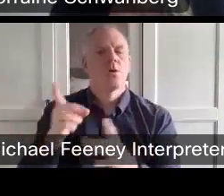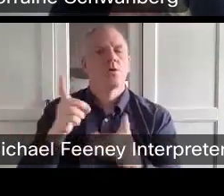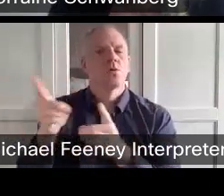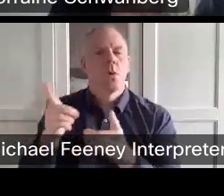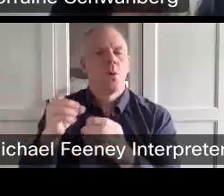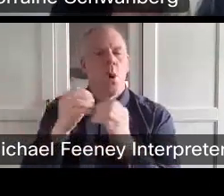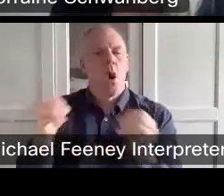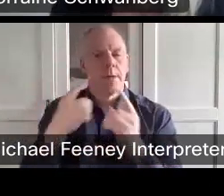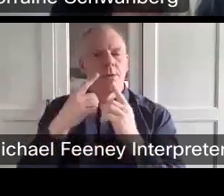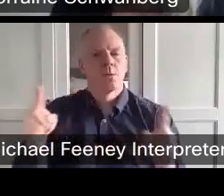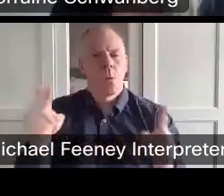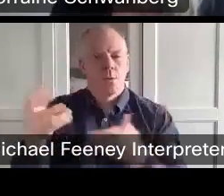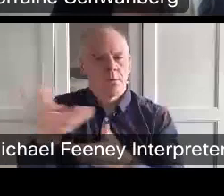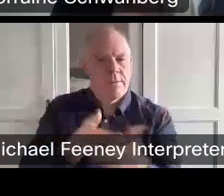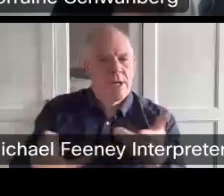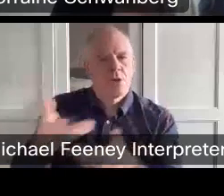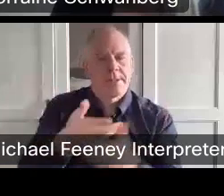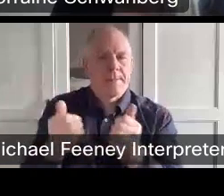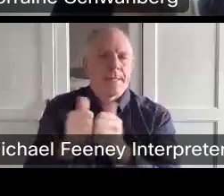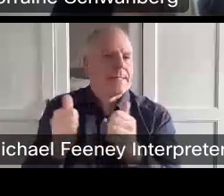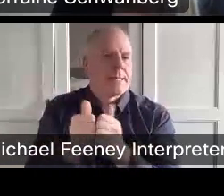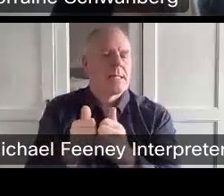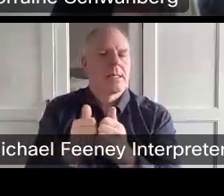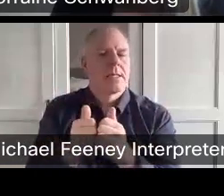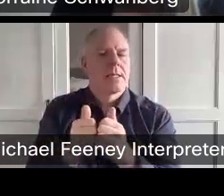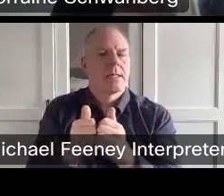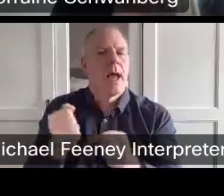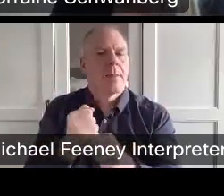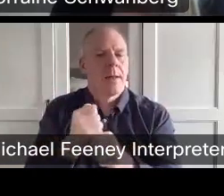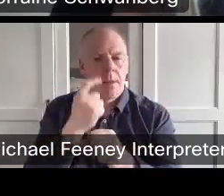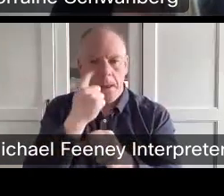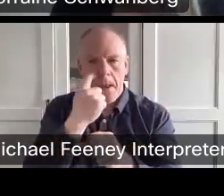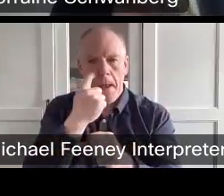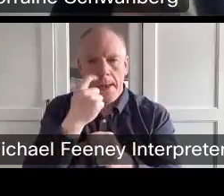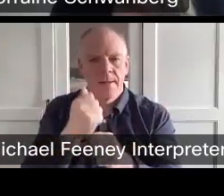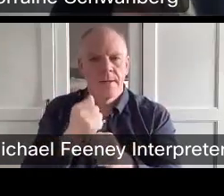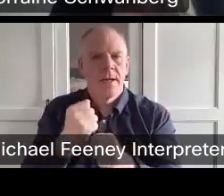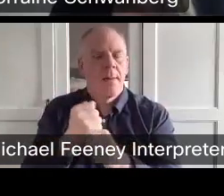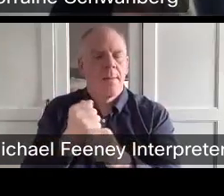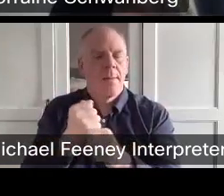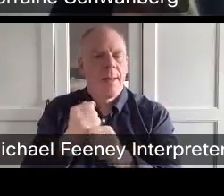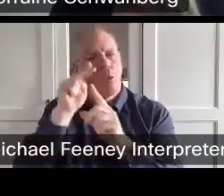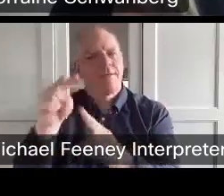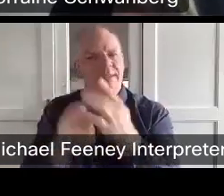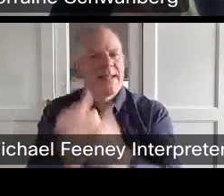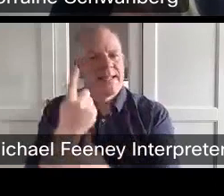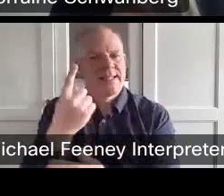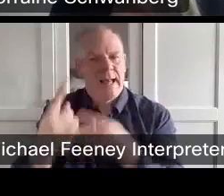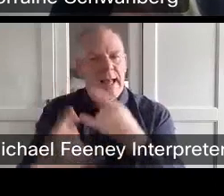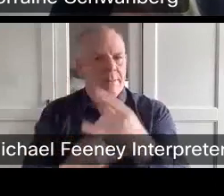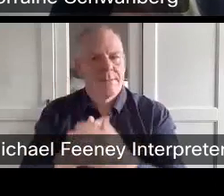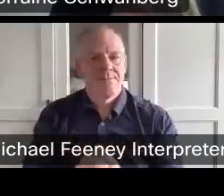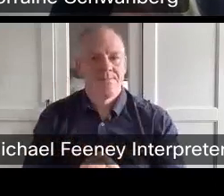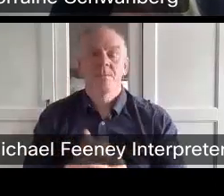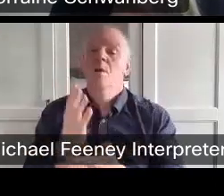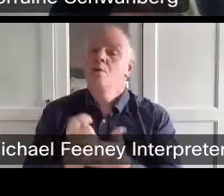disclosure conversation meeting with regards to the notifiable incidents. Now, it can, in some